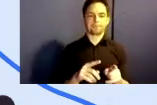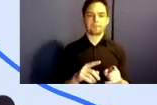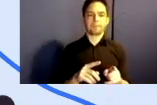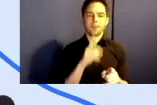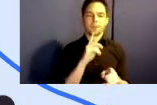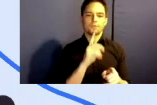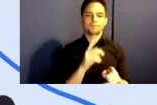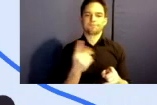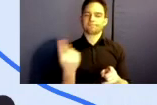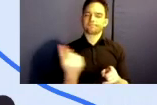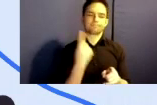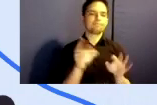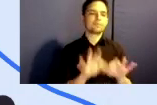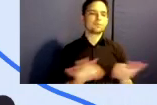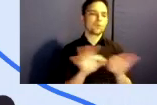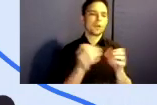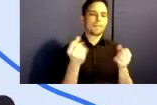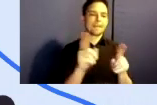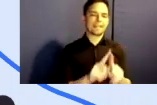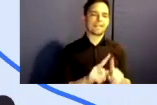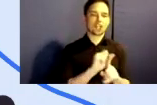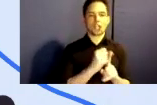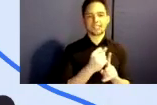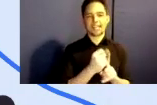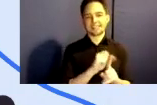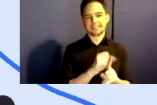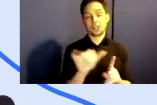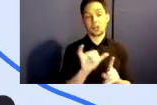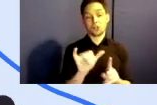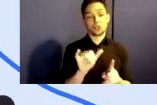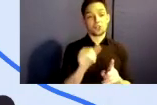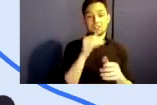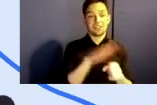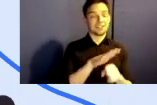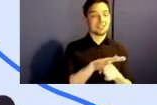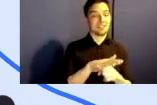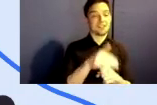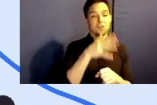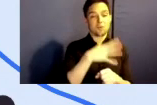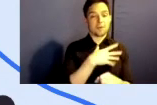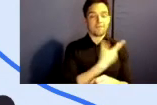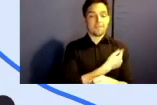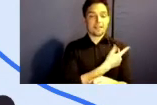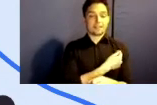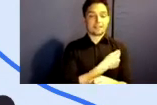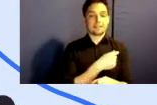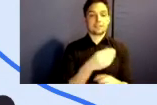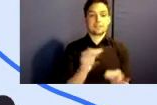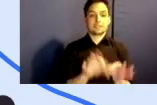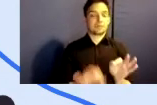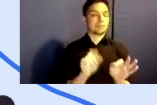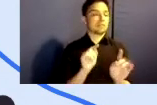always important in many, many contexts. And also lack of female vaccinator, simply as simple as that, will